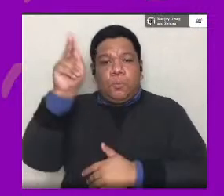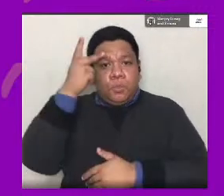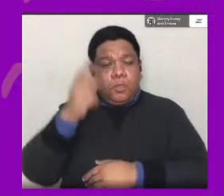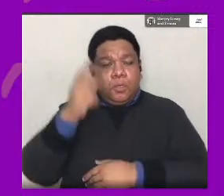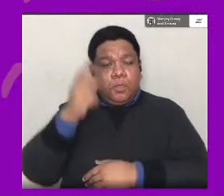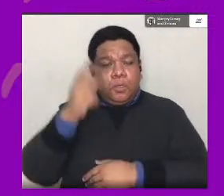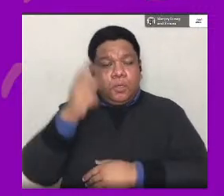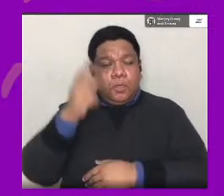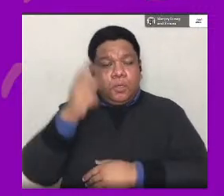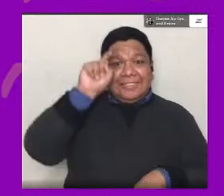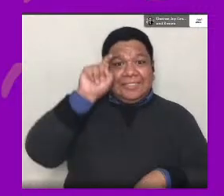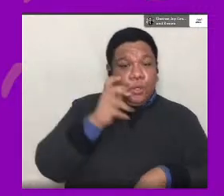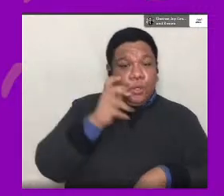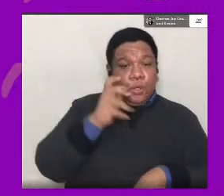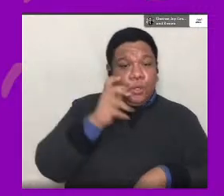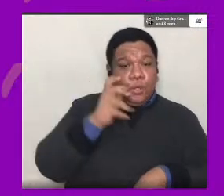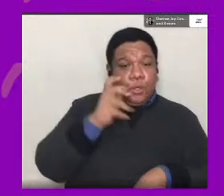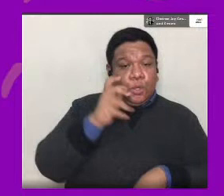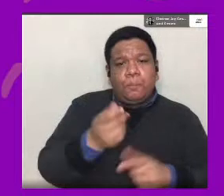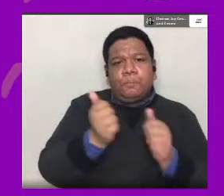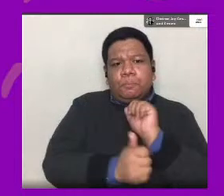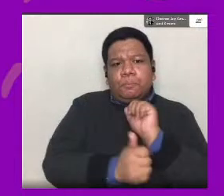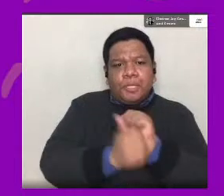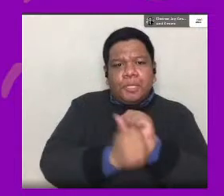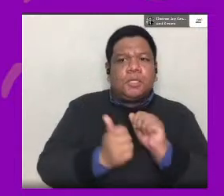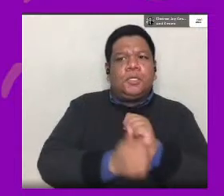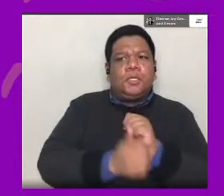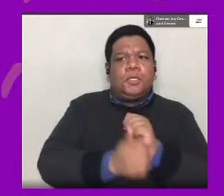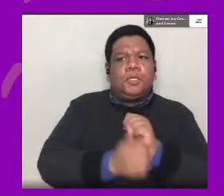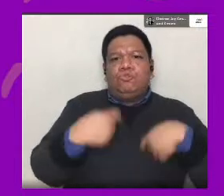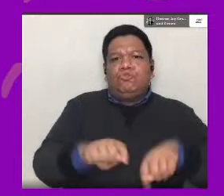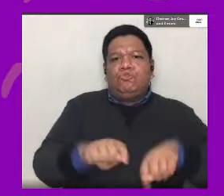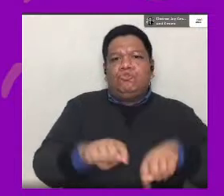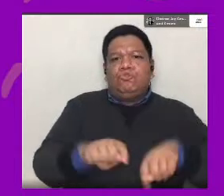physical intrusion of a sexual nature, whether by force or